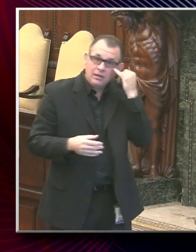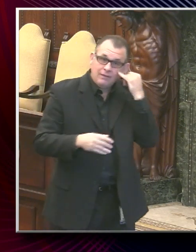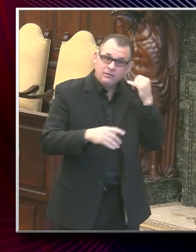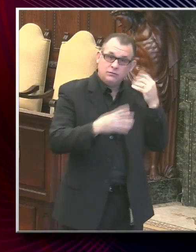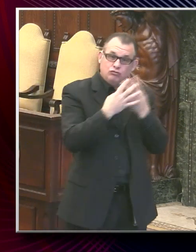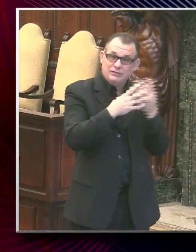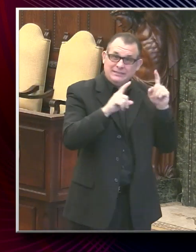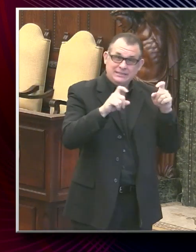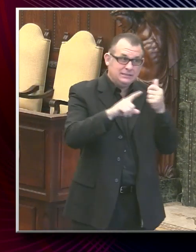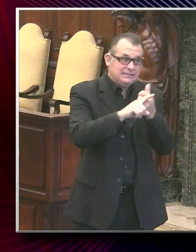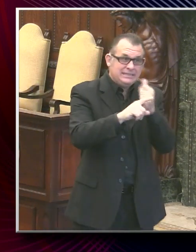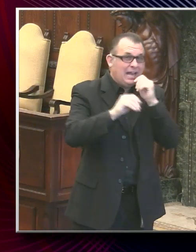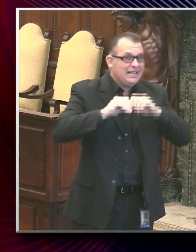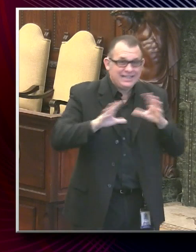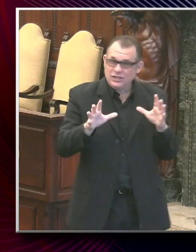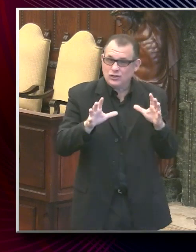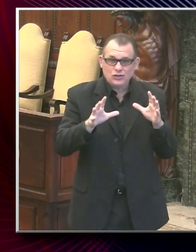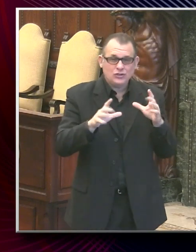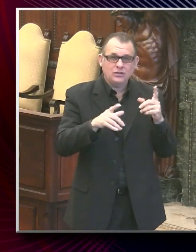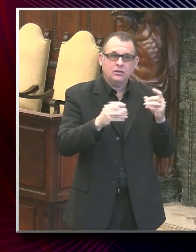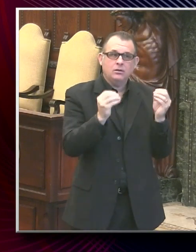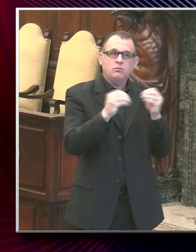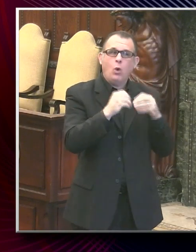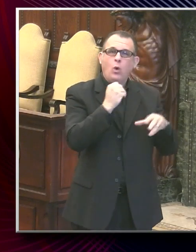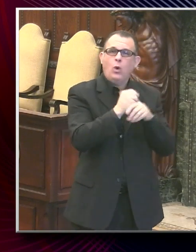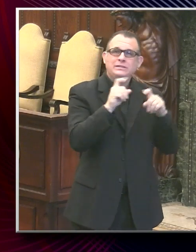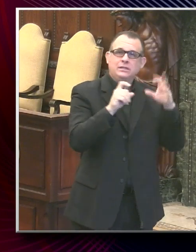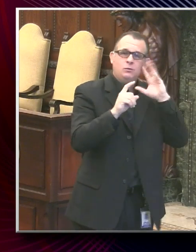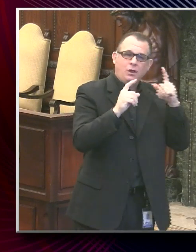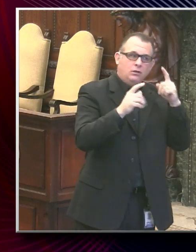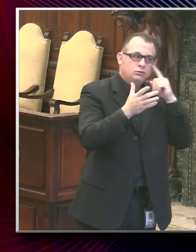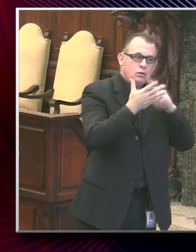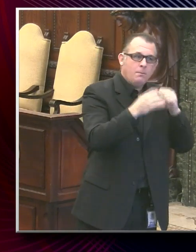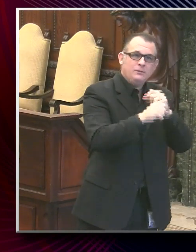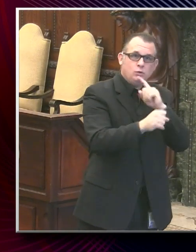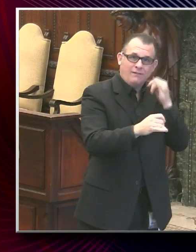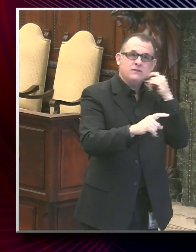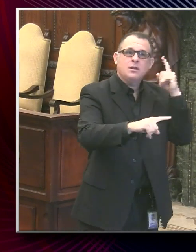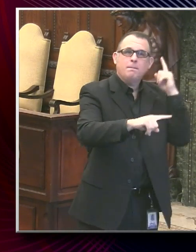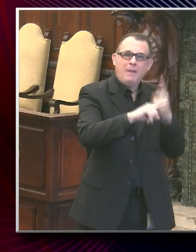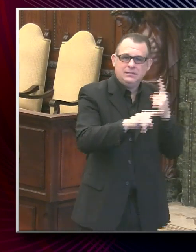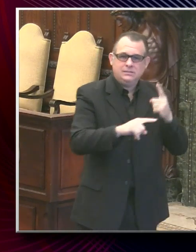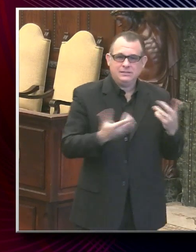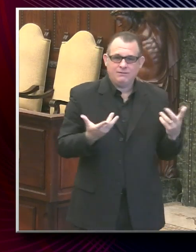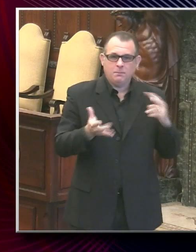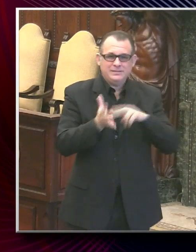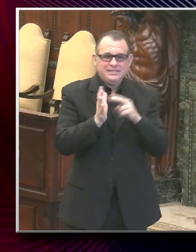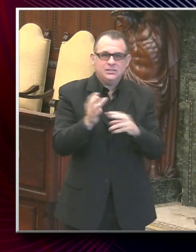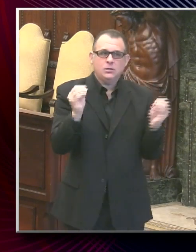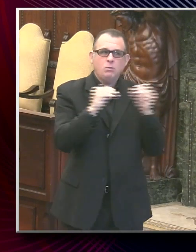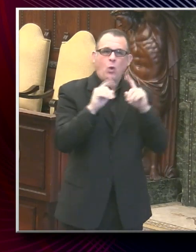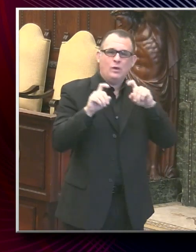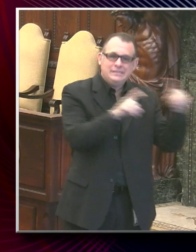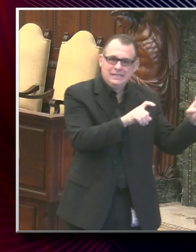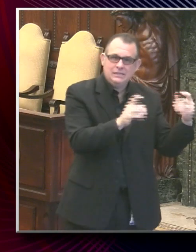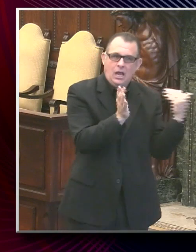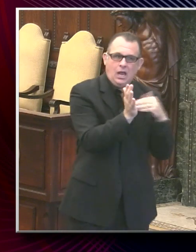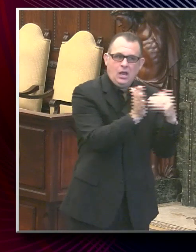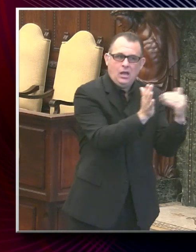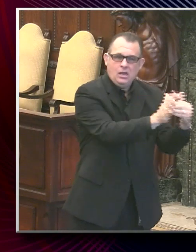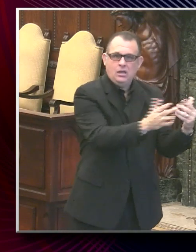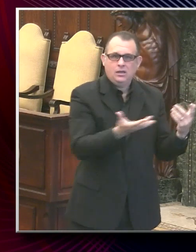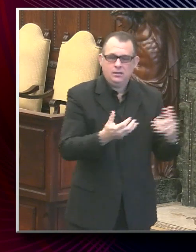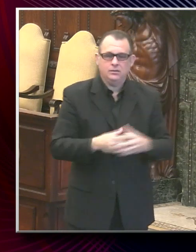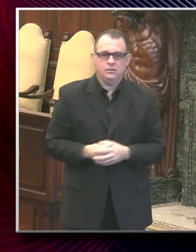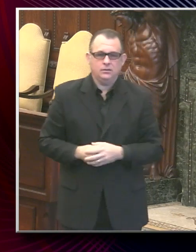additional tests to prove that it's positive. And there's a bottleneck at those additional tests. And just one additional question about the